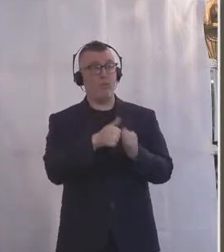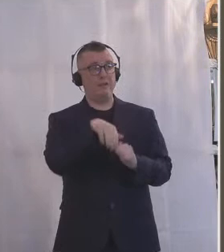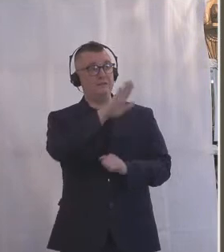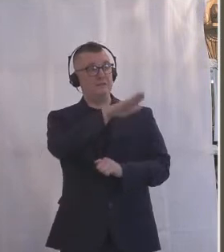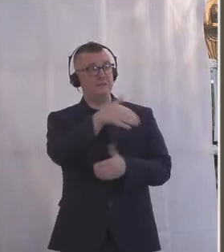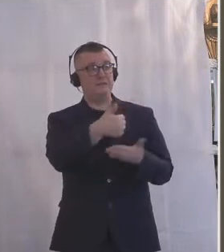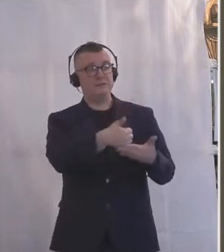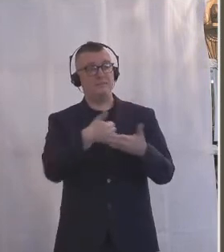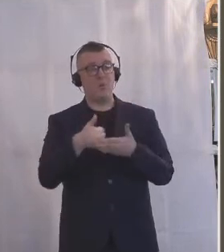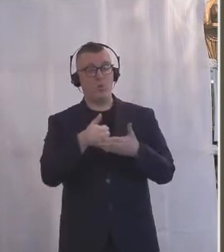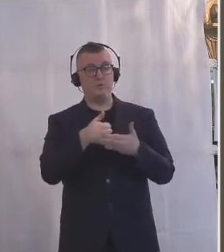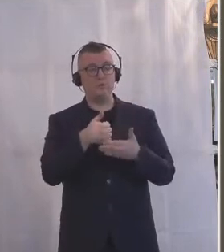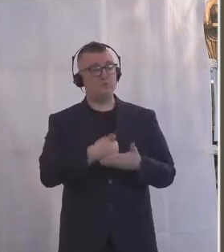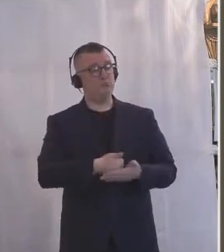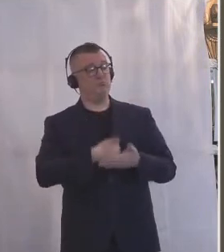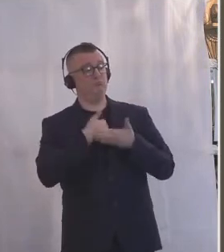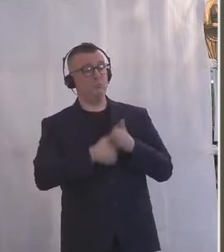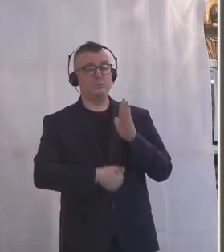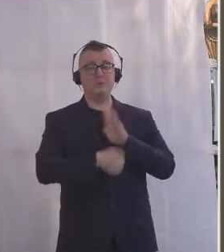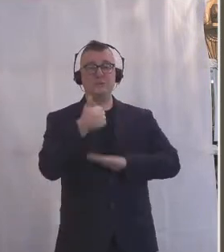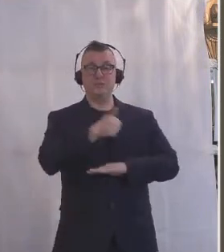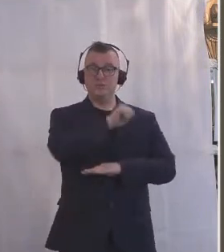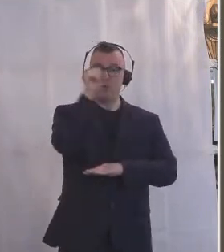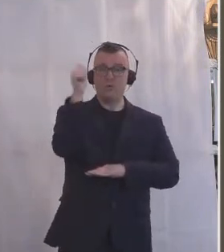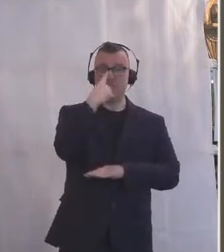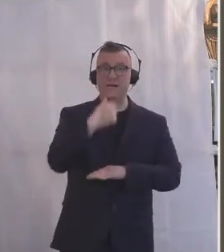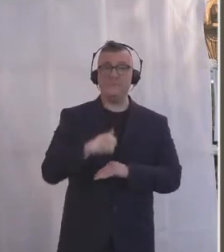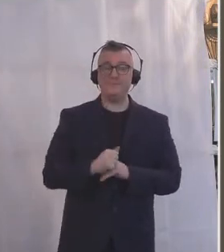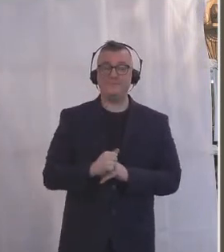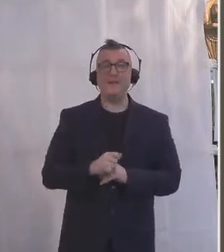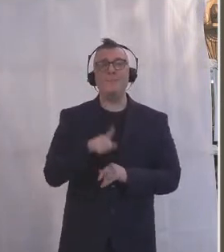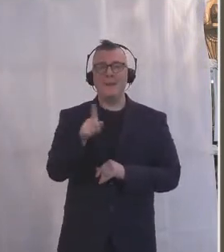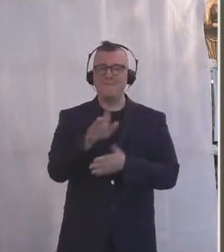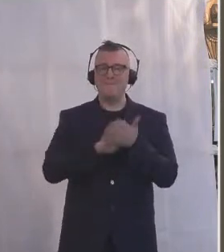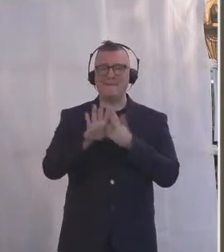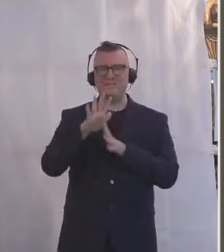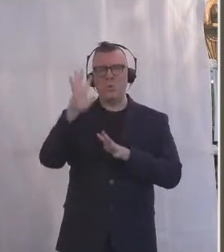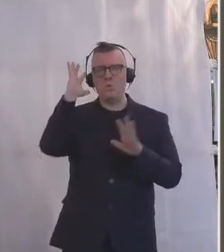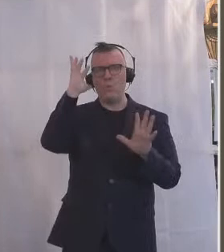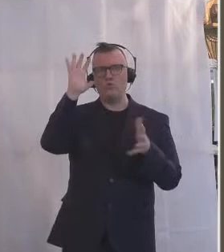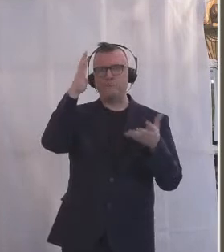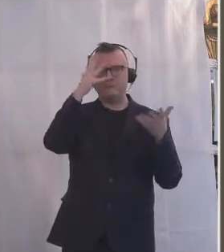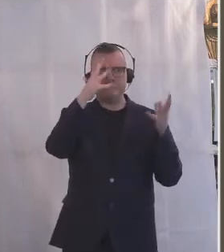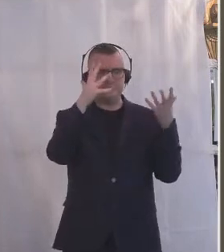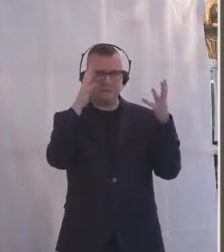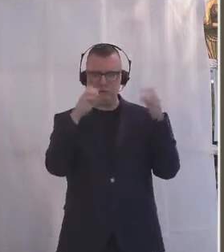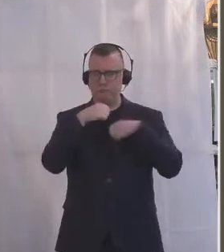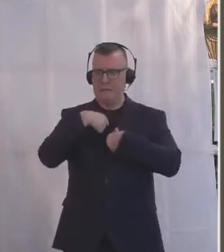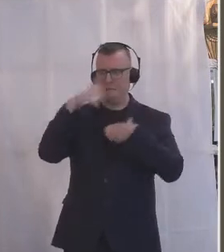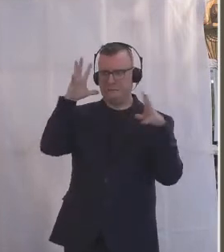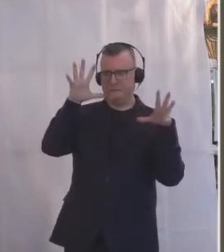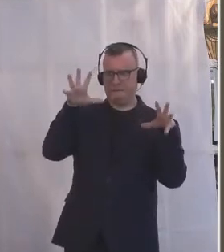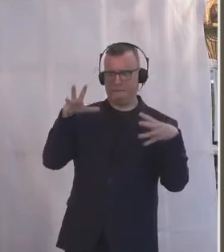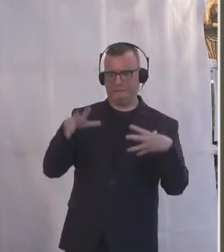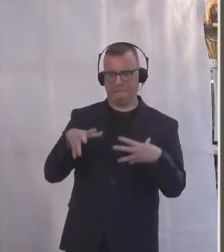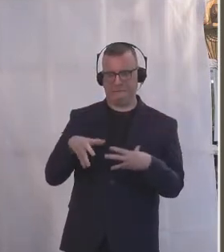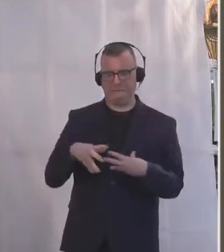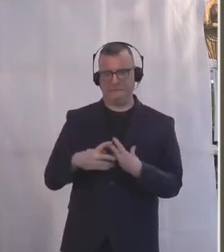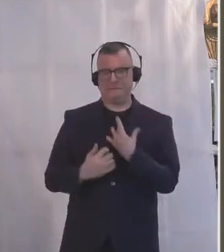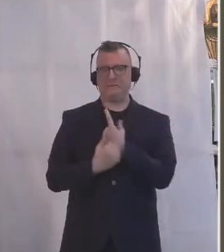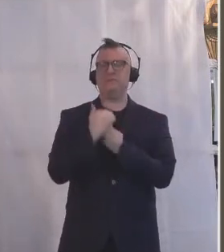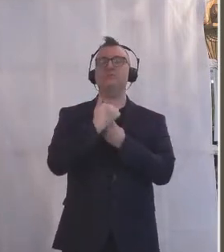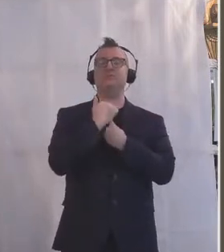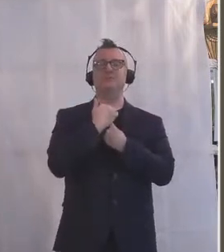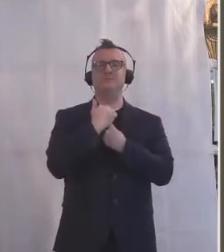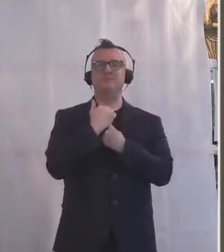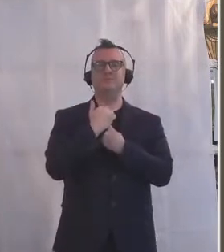and skill and support. Because that way, you know, you sort of channel any of that worry, any of that stress into just being better at what you do.